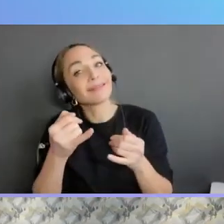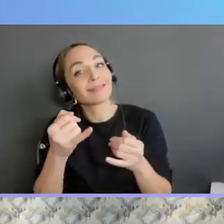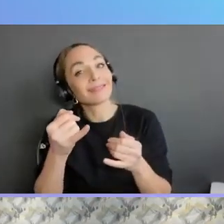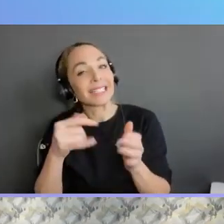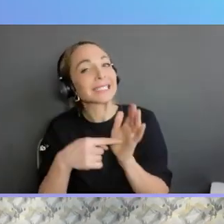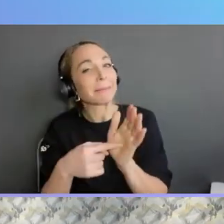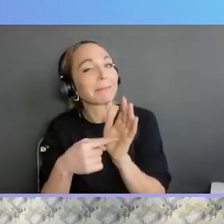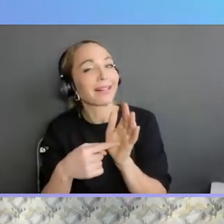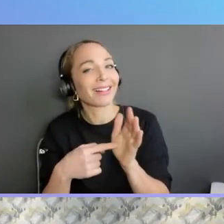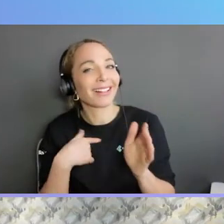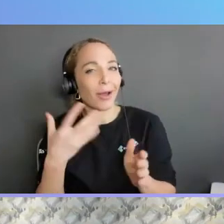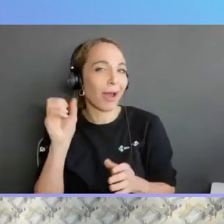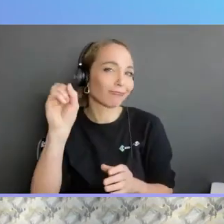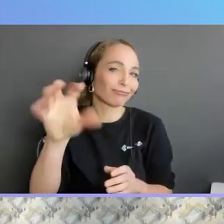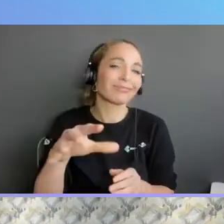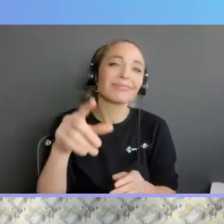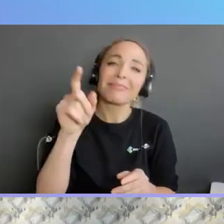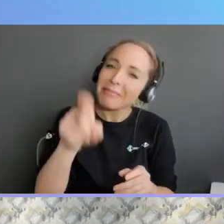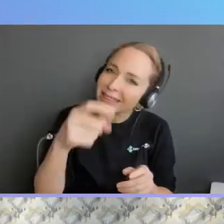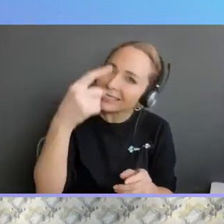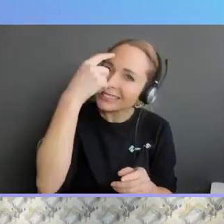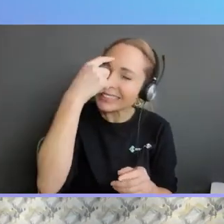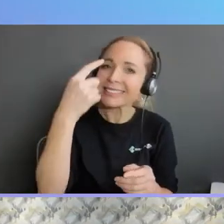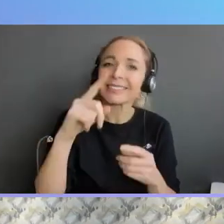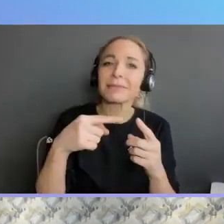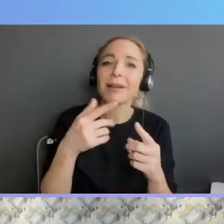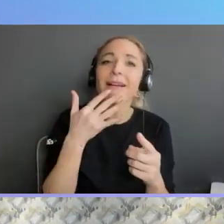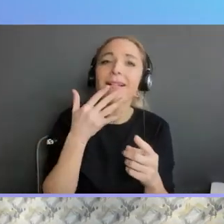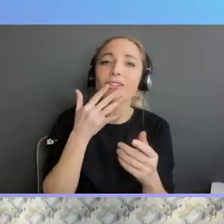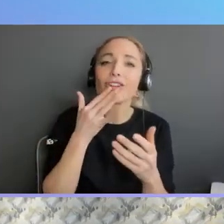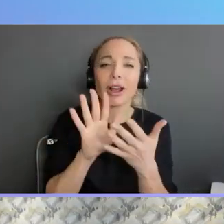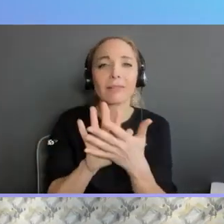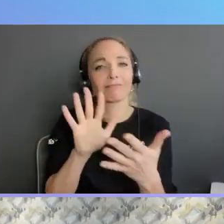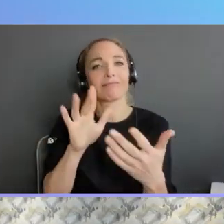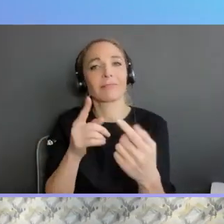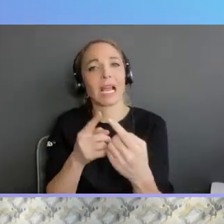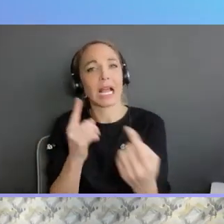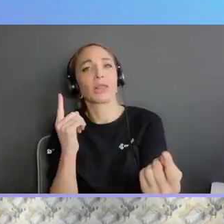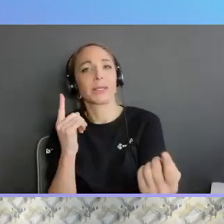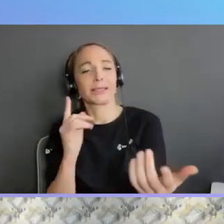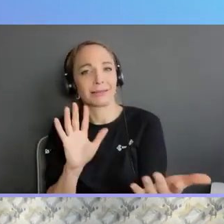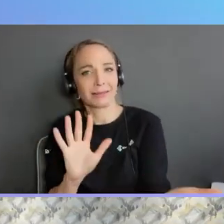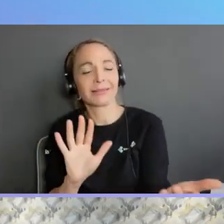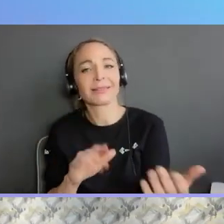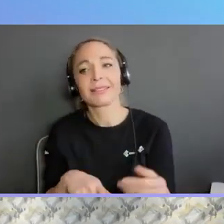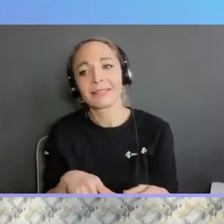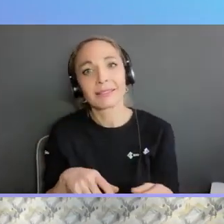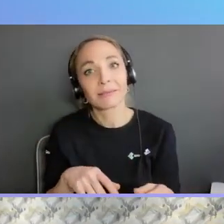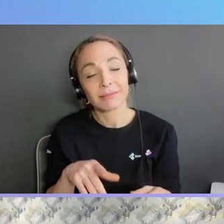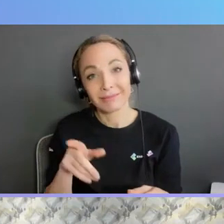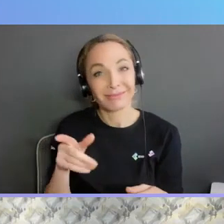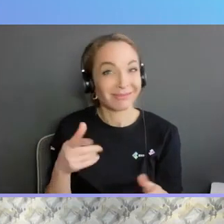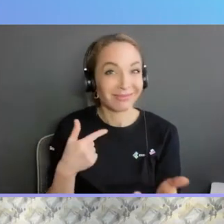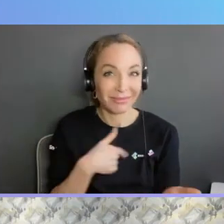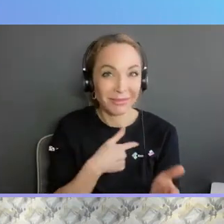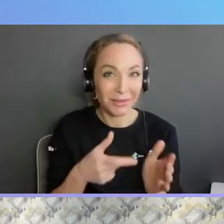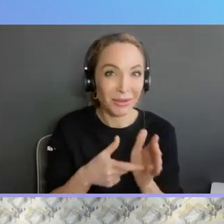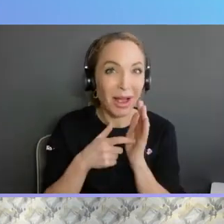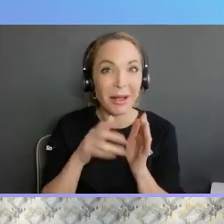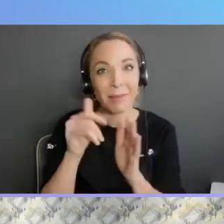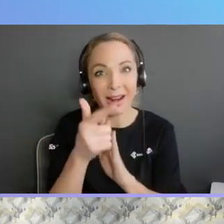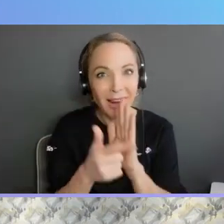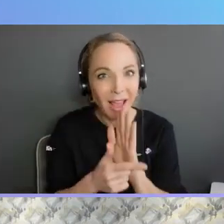thinking about color contrast. We know that we are required by law when you look at the